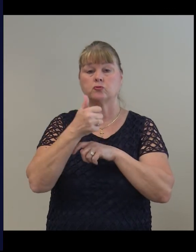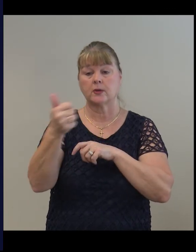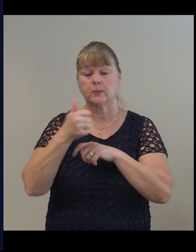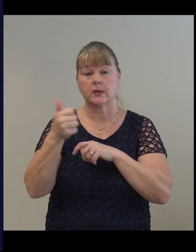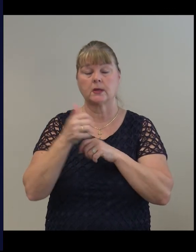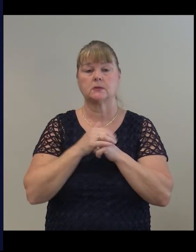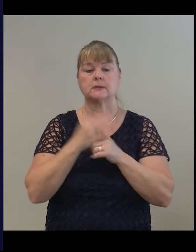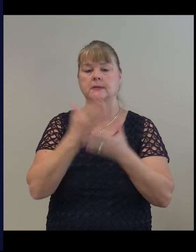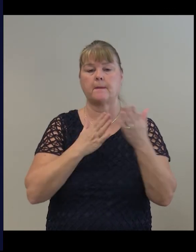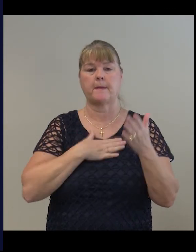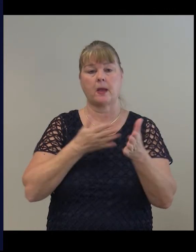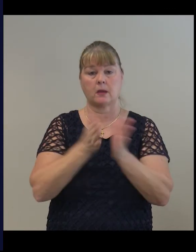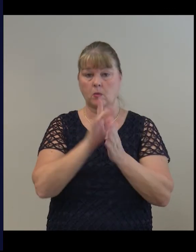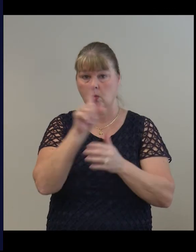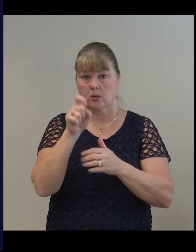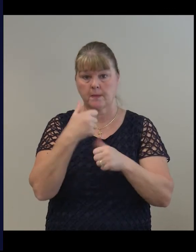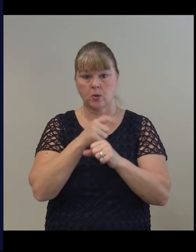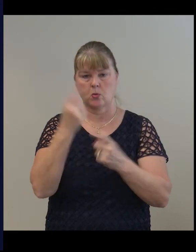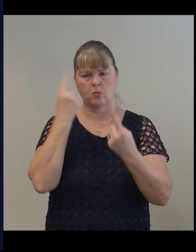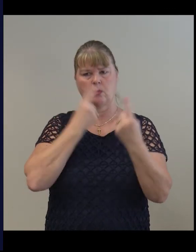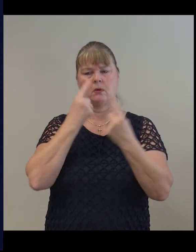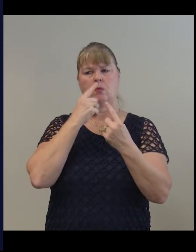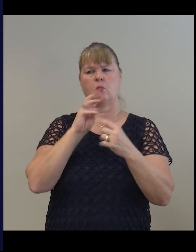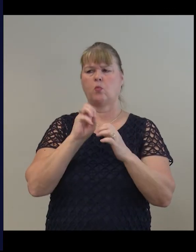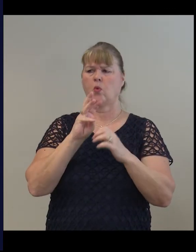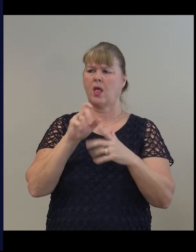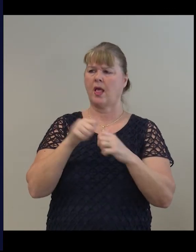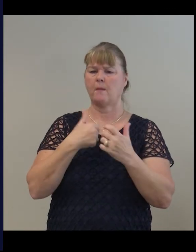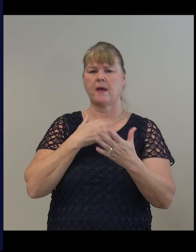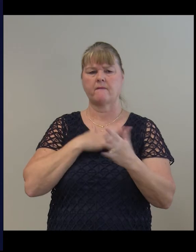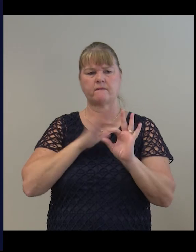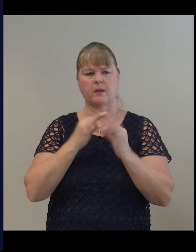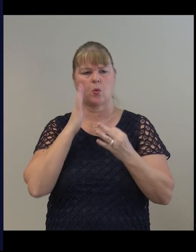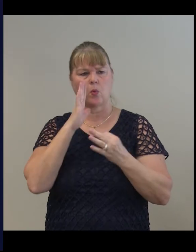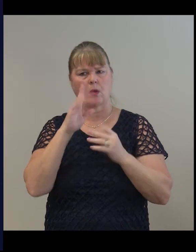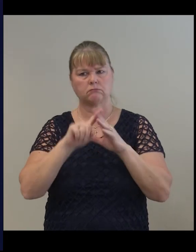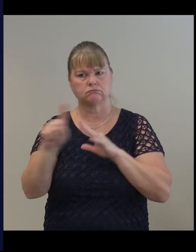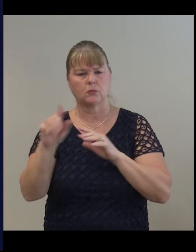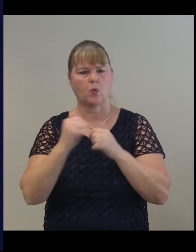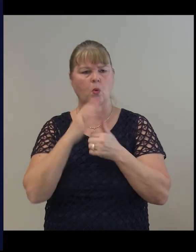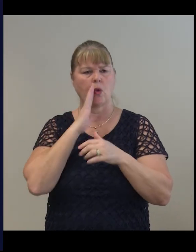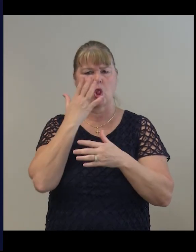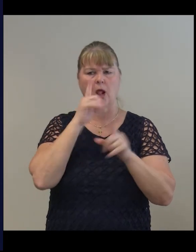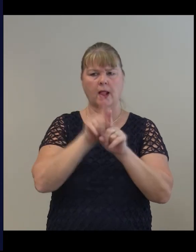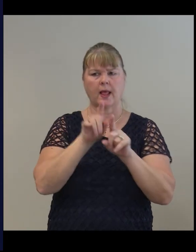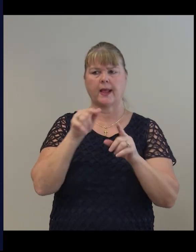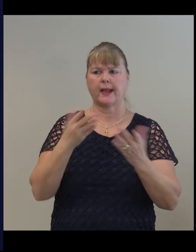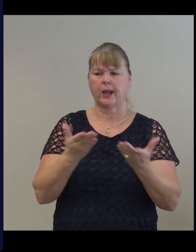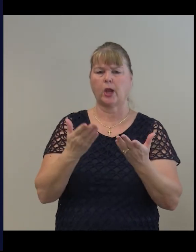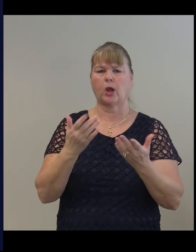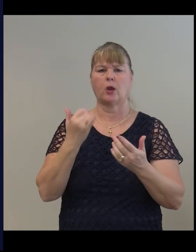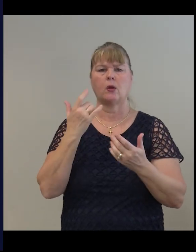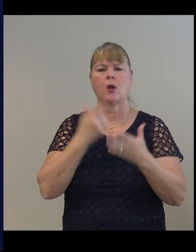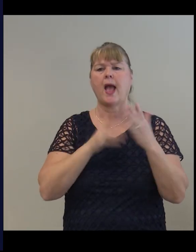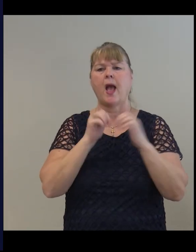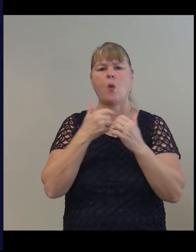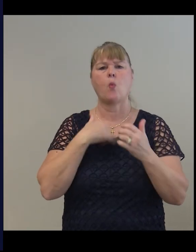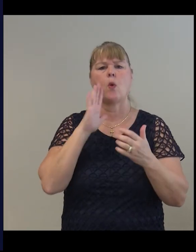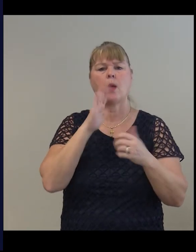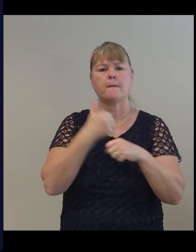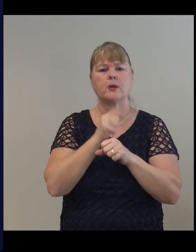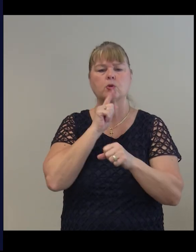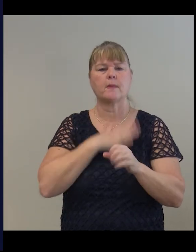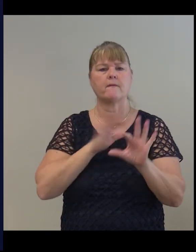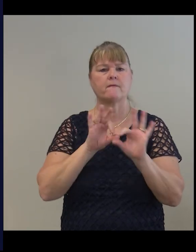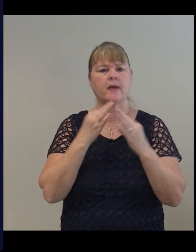Evacuation transportation. If some of my questions made you wonder, well, how will my family evacuate? What will that look like here? And how